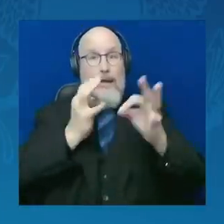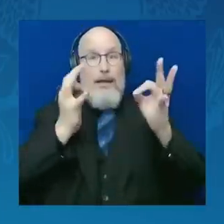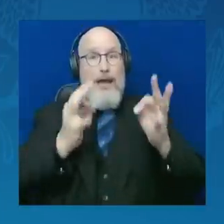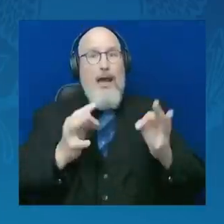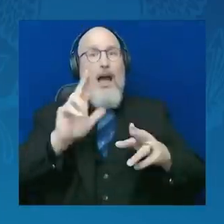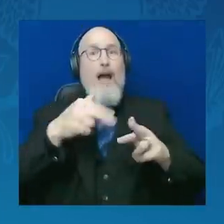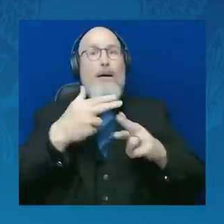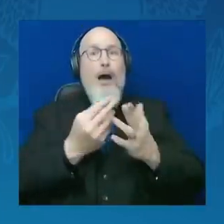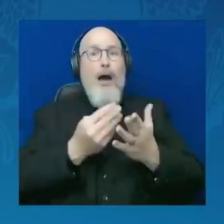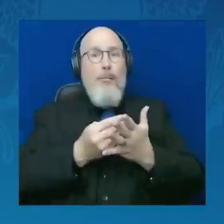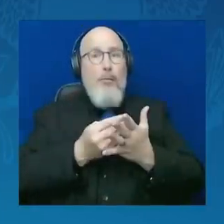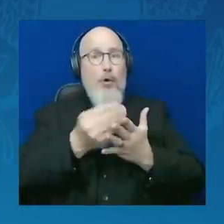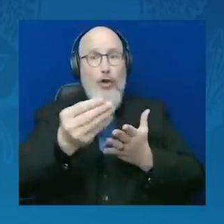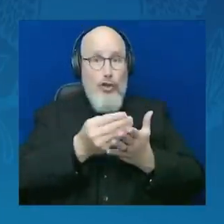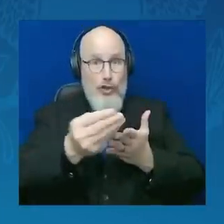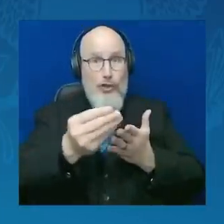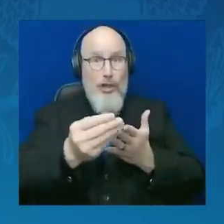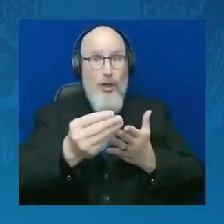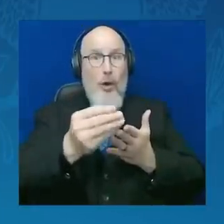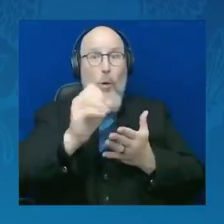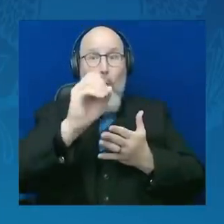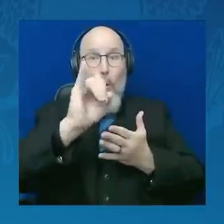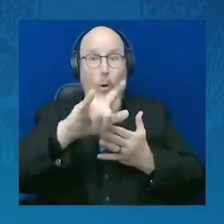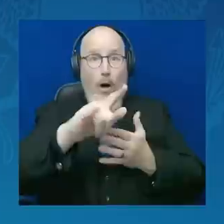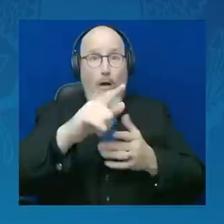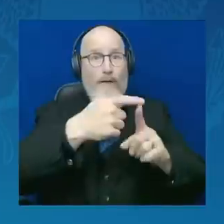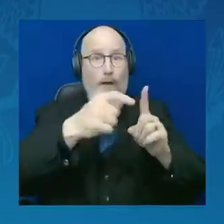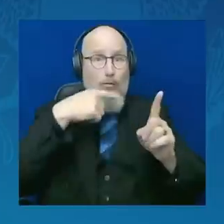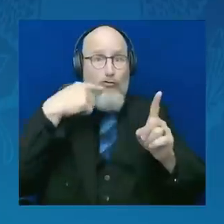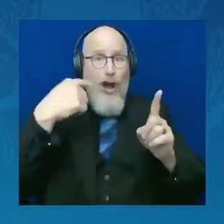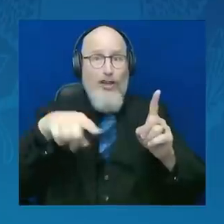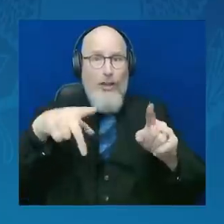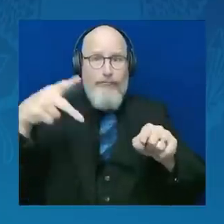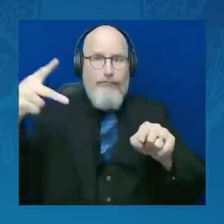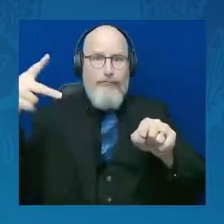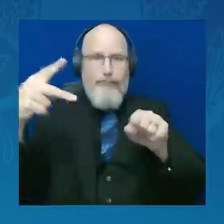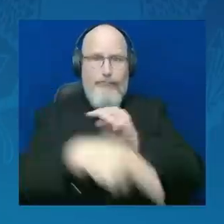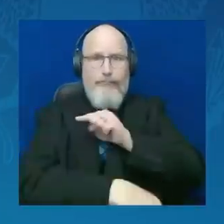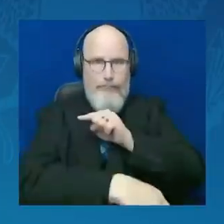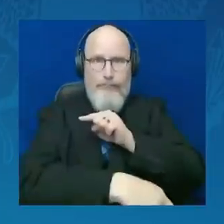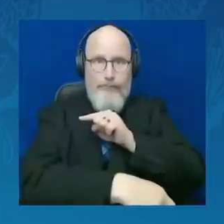oil in the United States. Again, we will continue